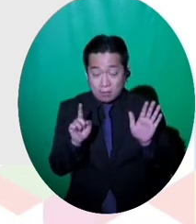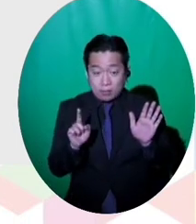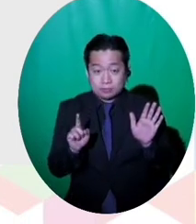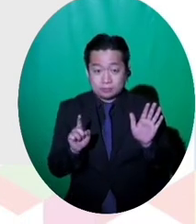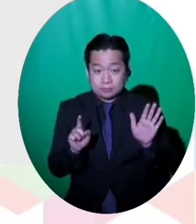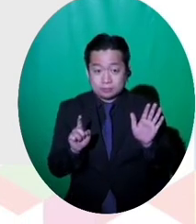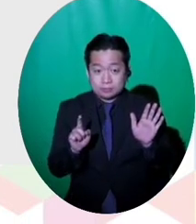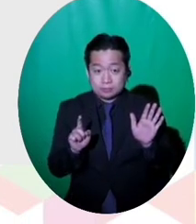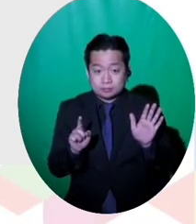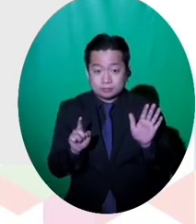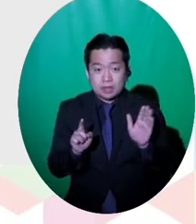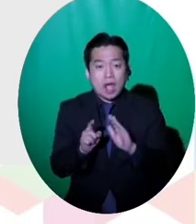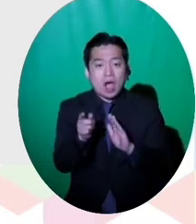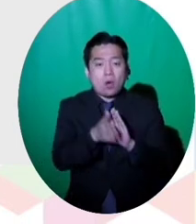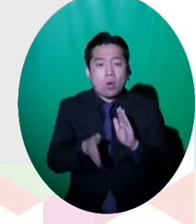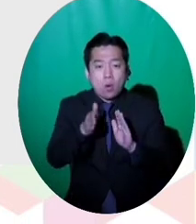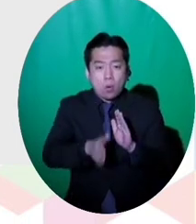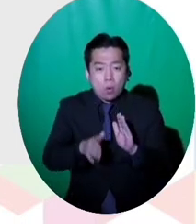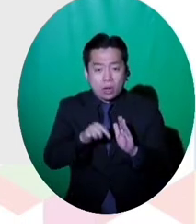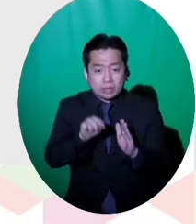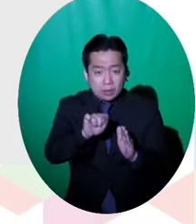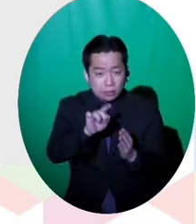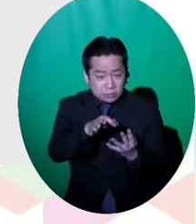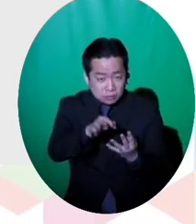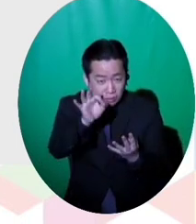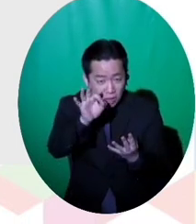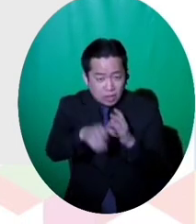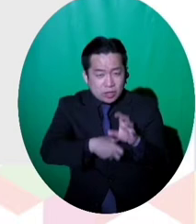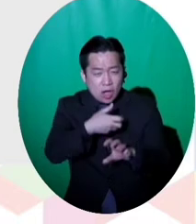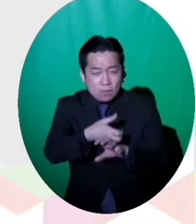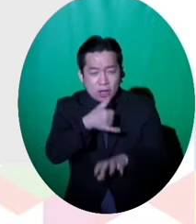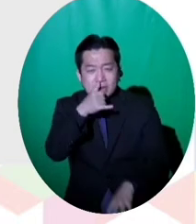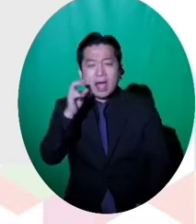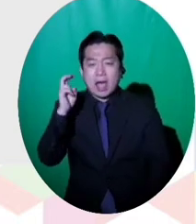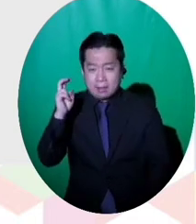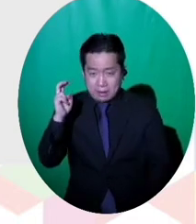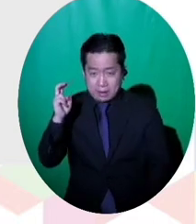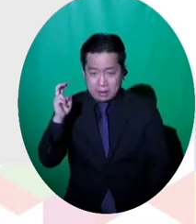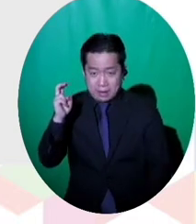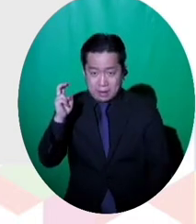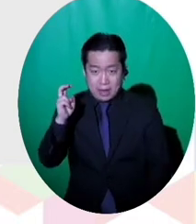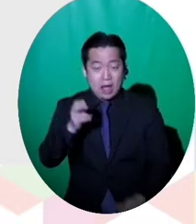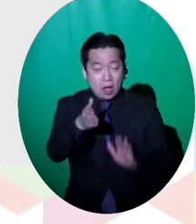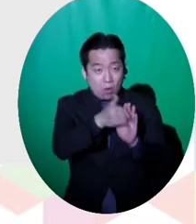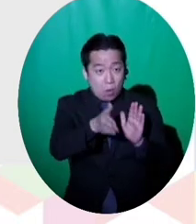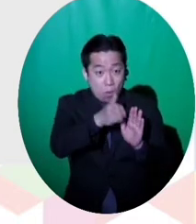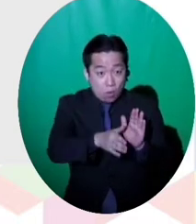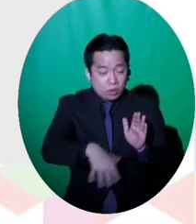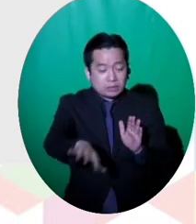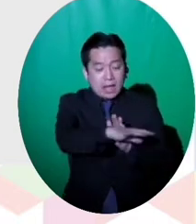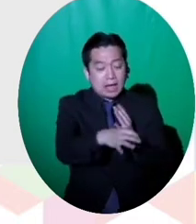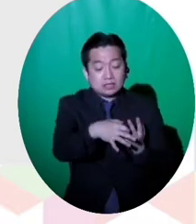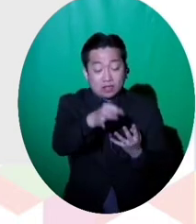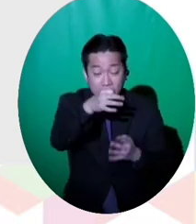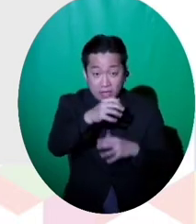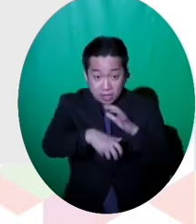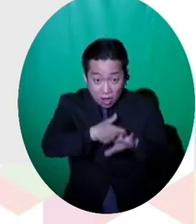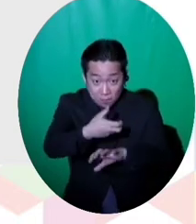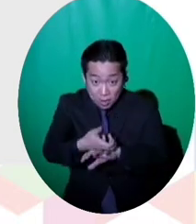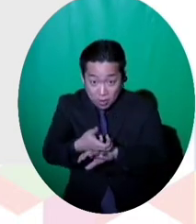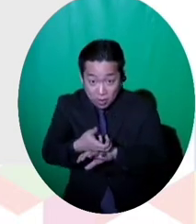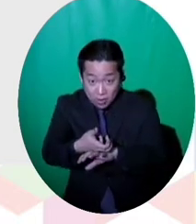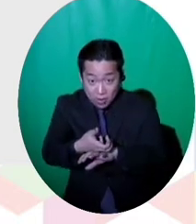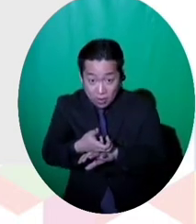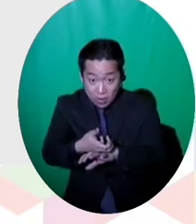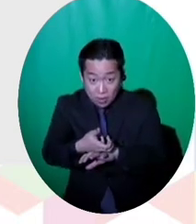in economic terms. The public choice revolution, this way of accounting for everything, rings the death knell of the